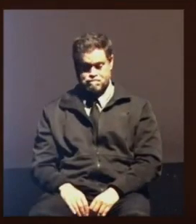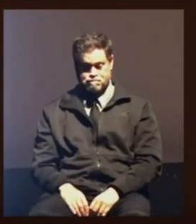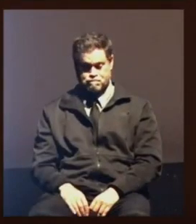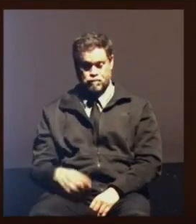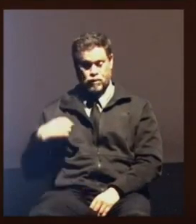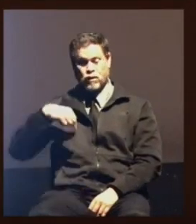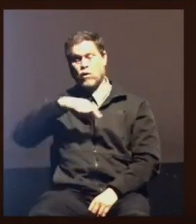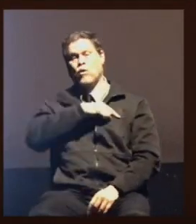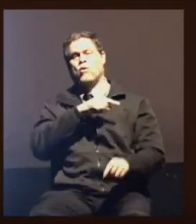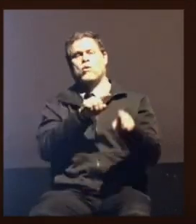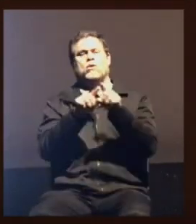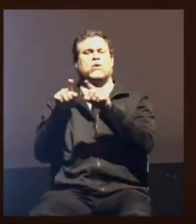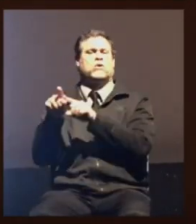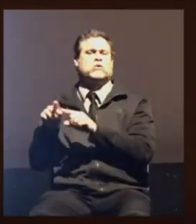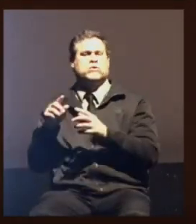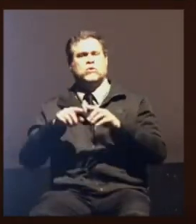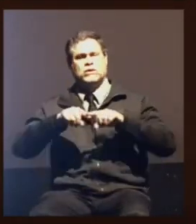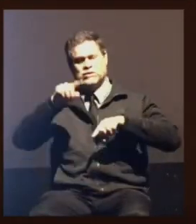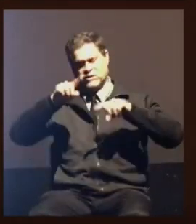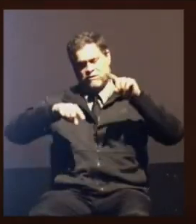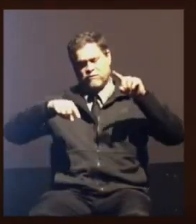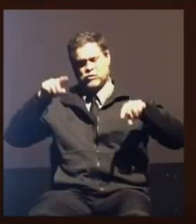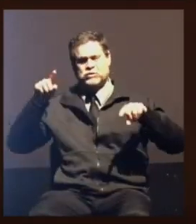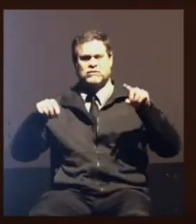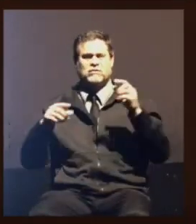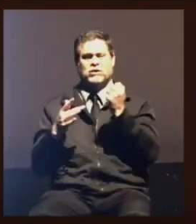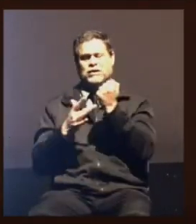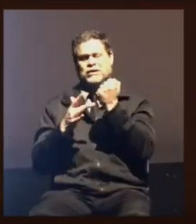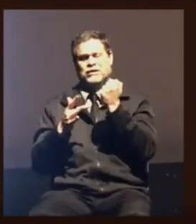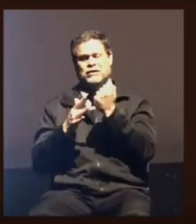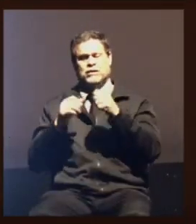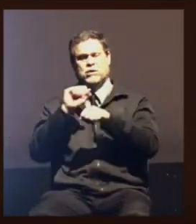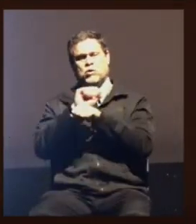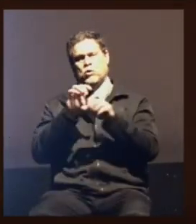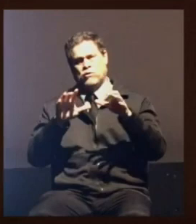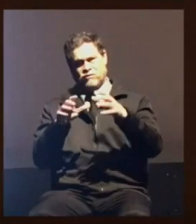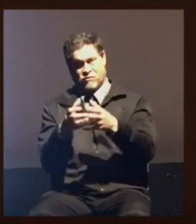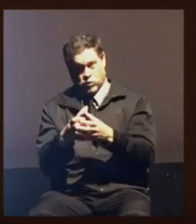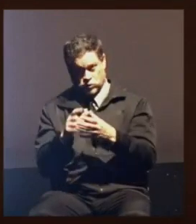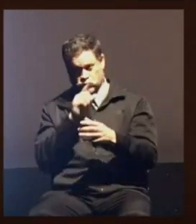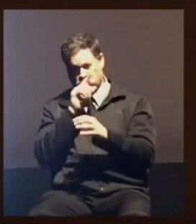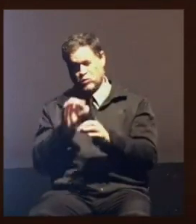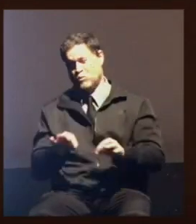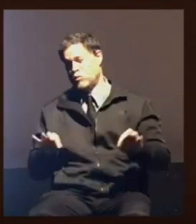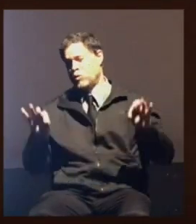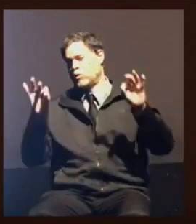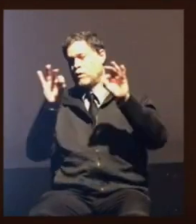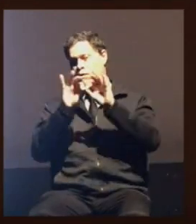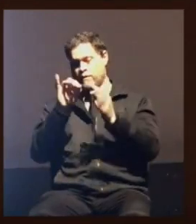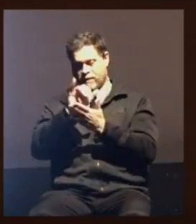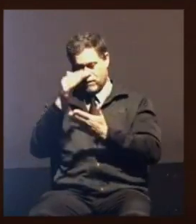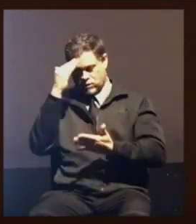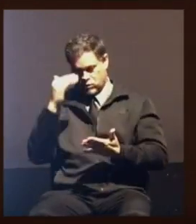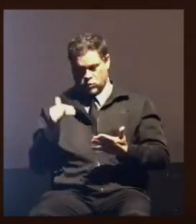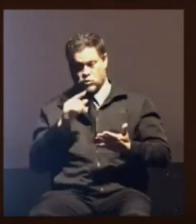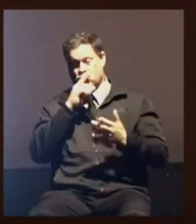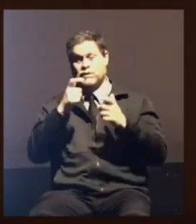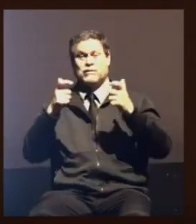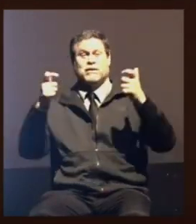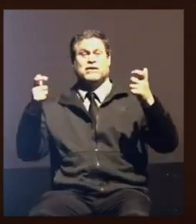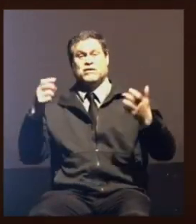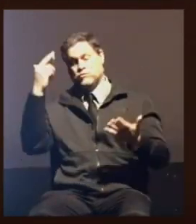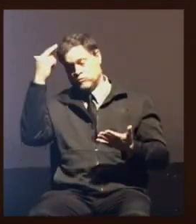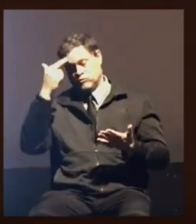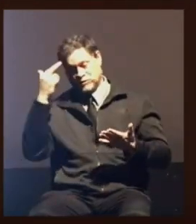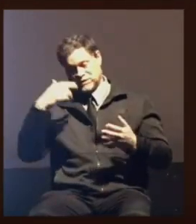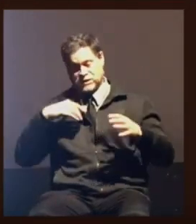We also want to diversify our tech workforce. That is so important, which is why one of the really big reasons